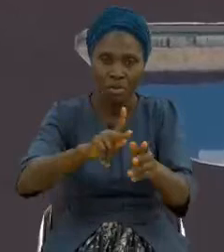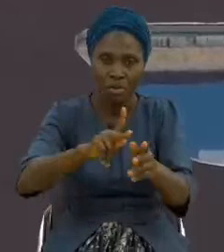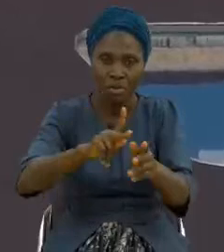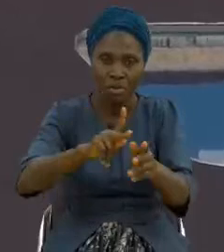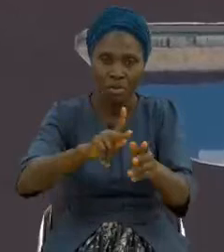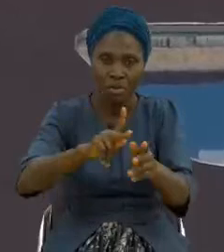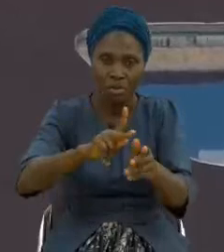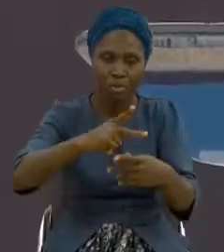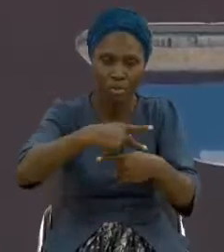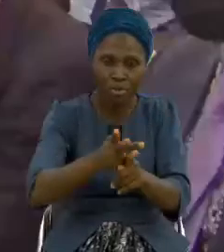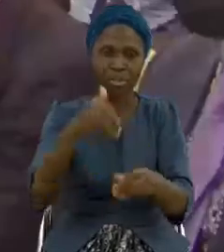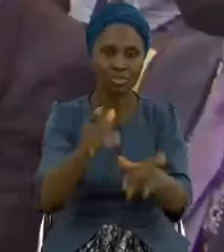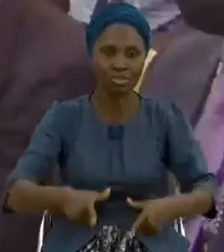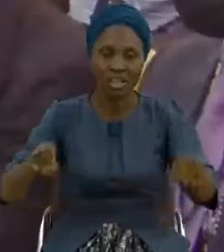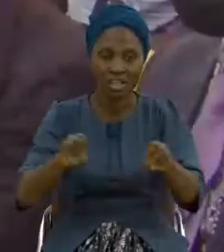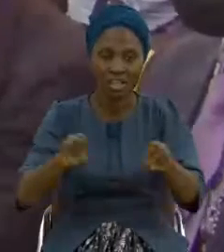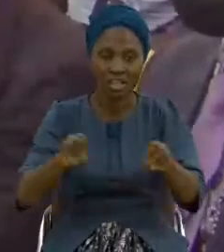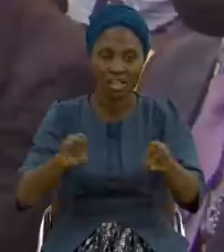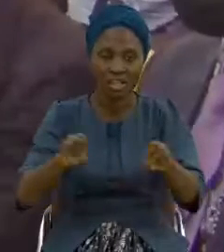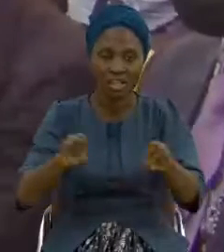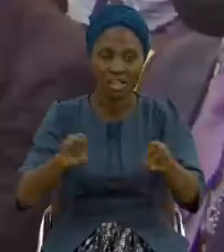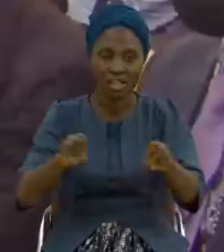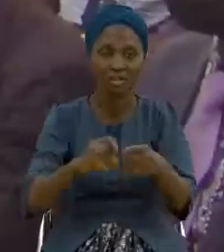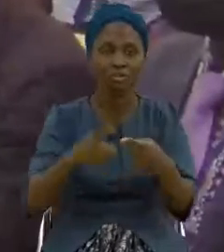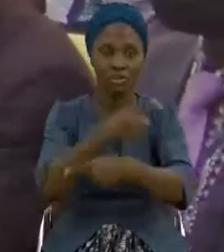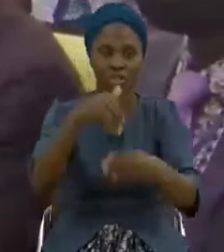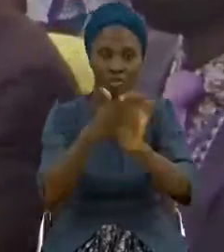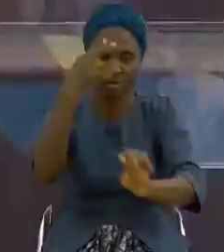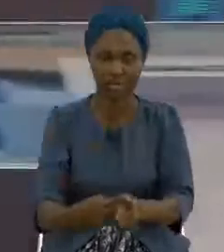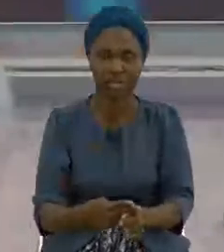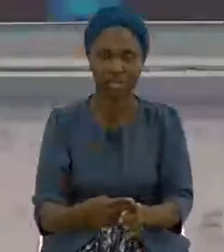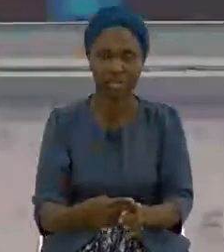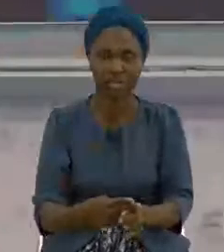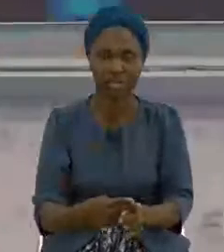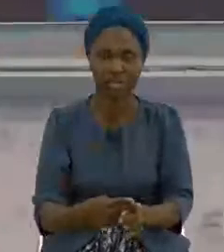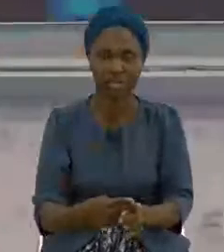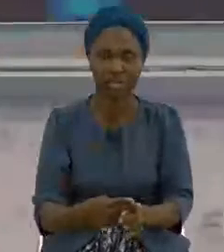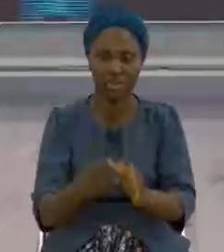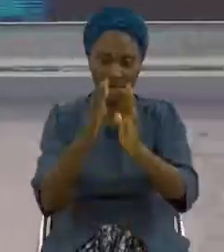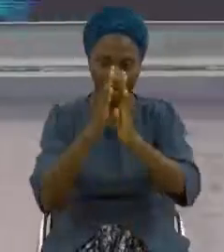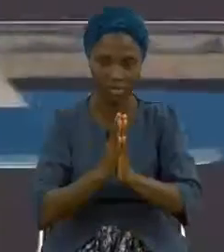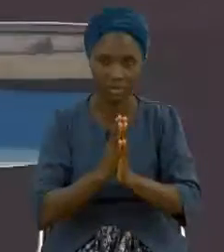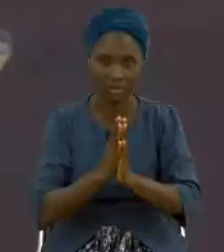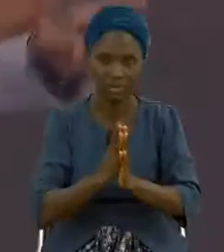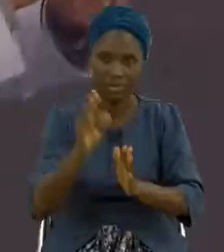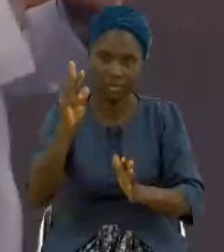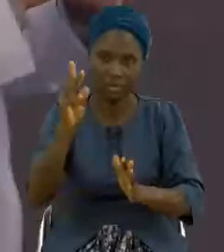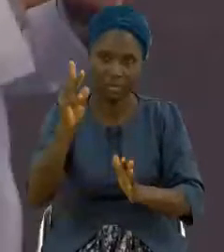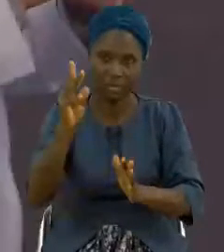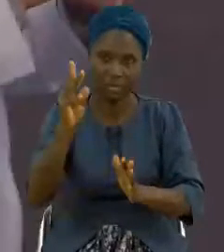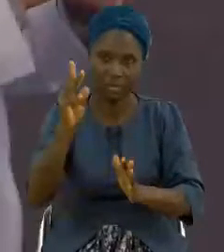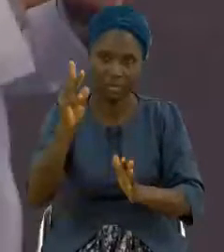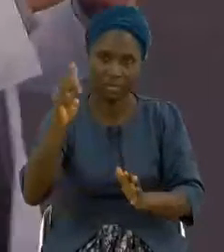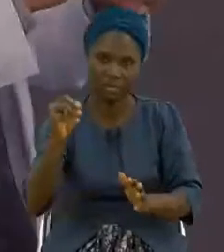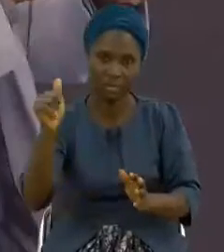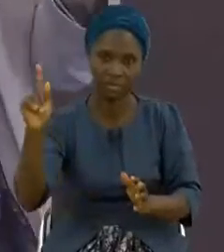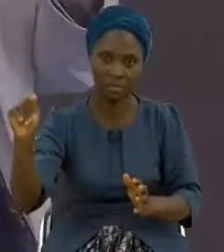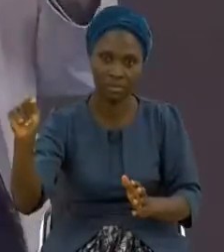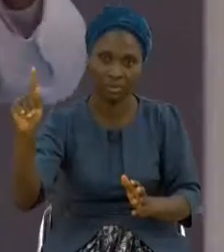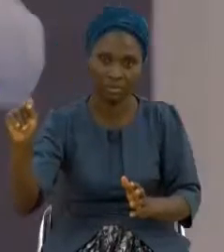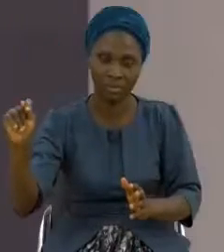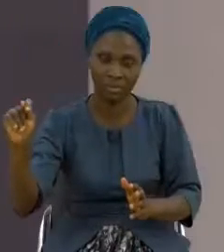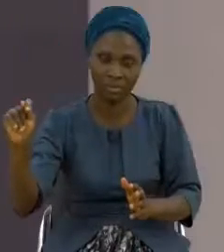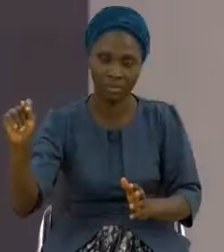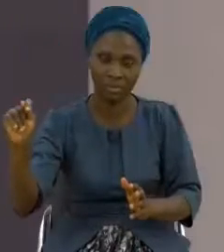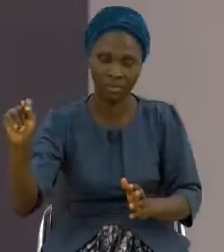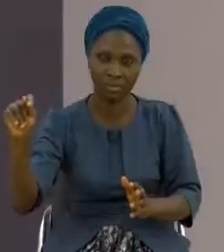Jesus' name. Why? Matthew chapter 1 verse 21. In Matthew chapter 1